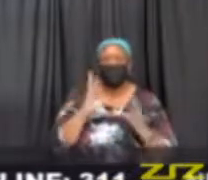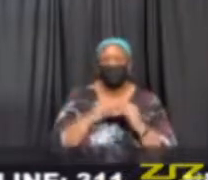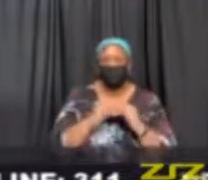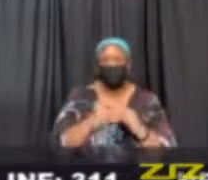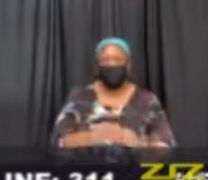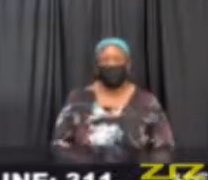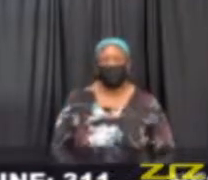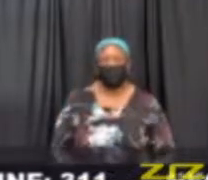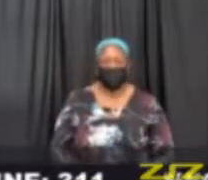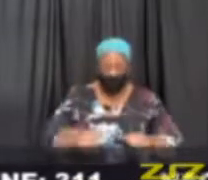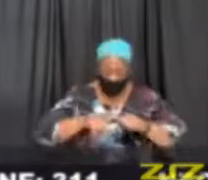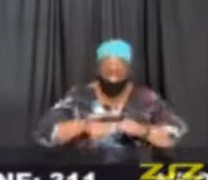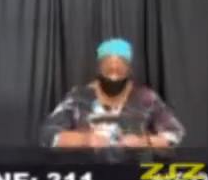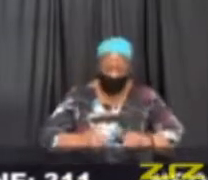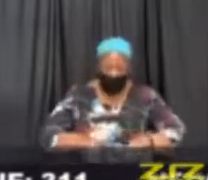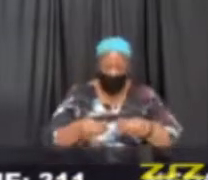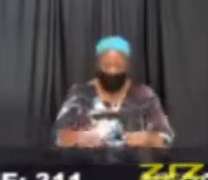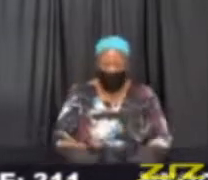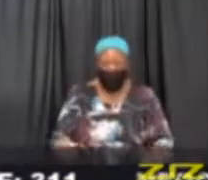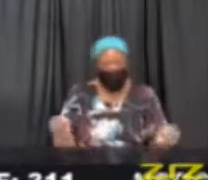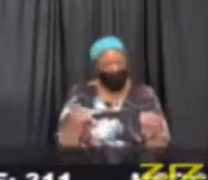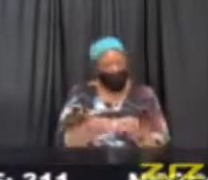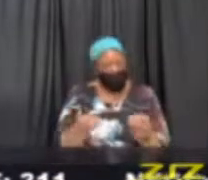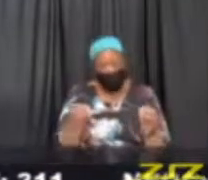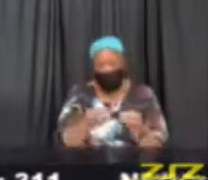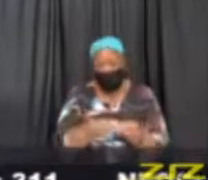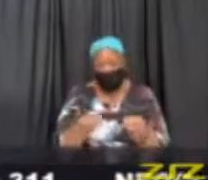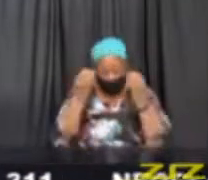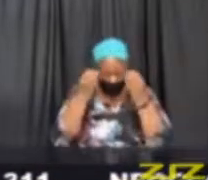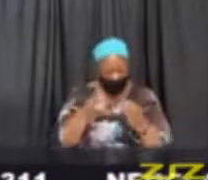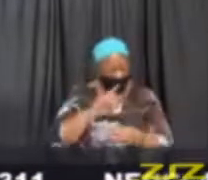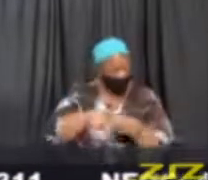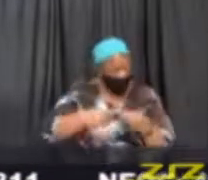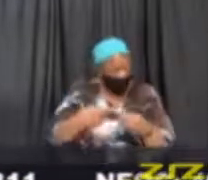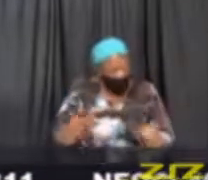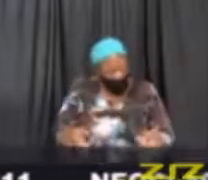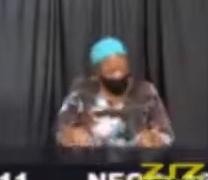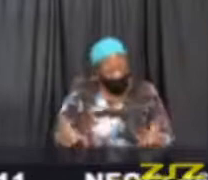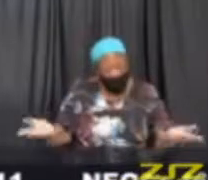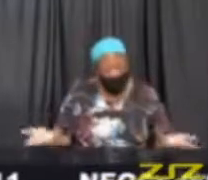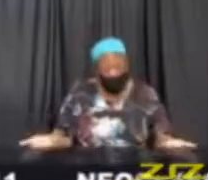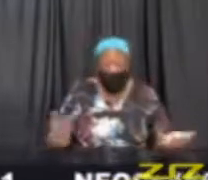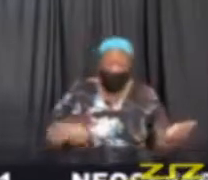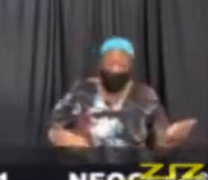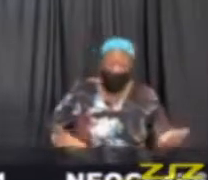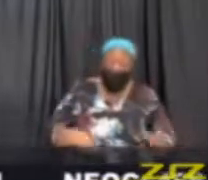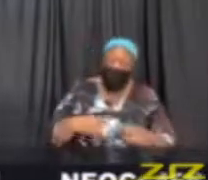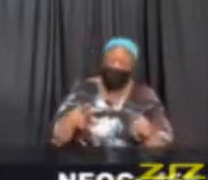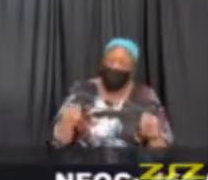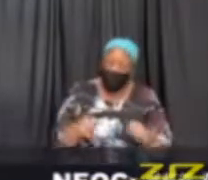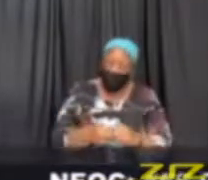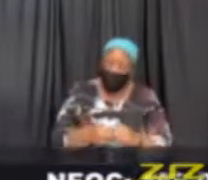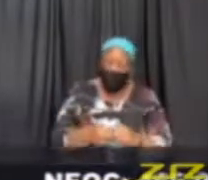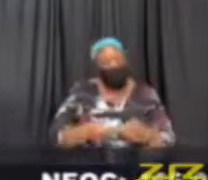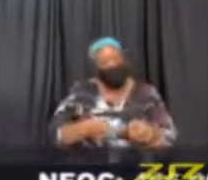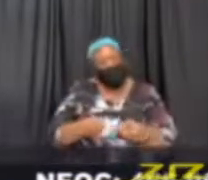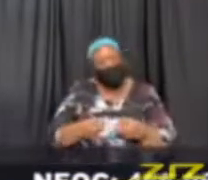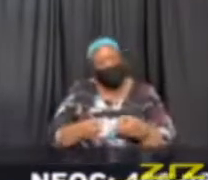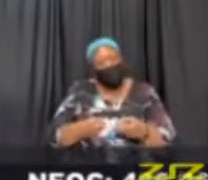We continue to update you with what is happening in St. Kitts and Nevis with respect to the management of